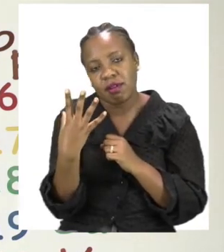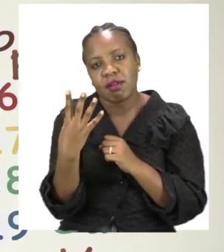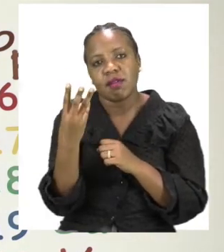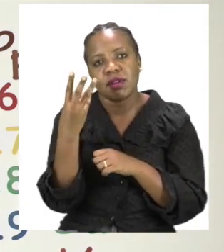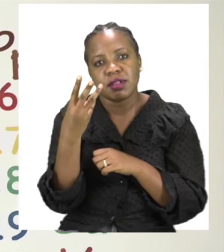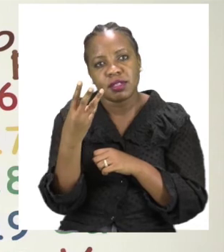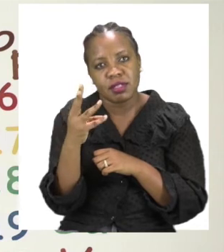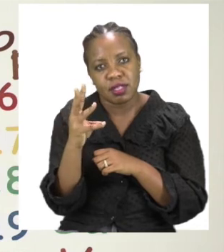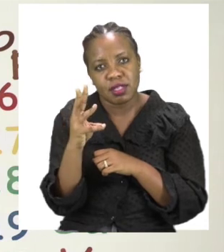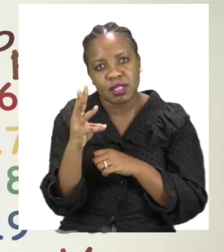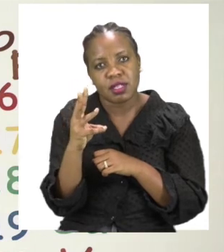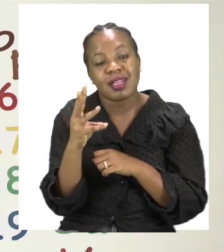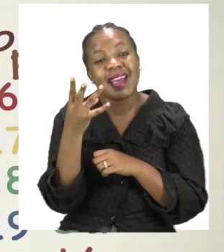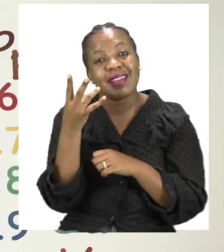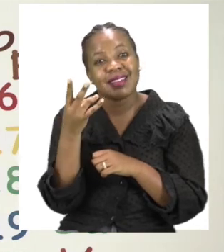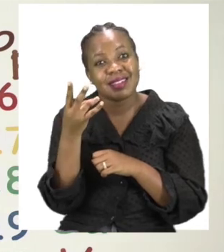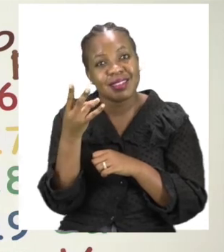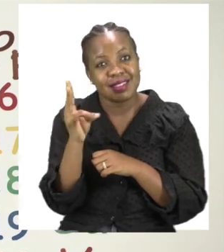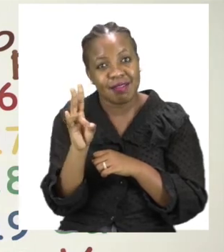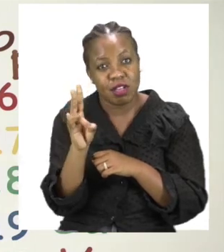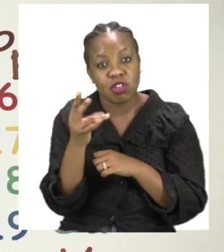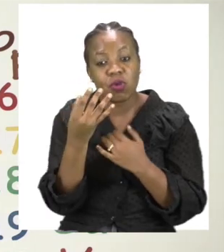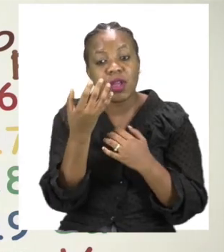5, 6, 7.